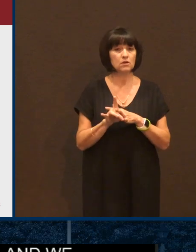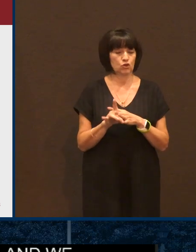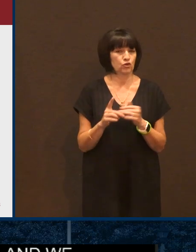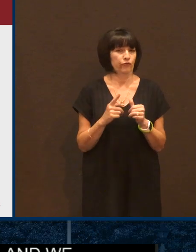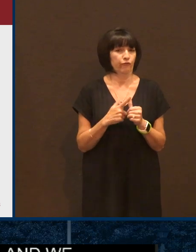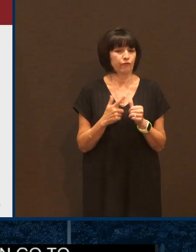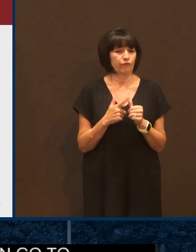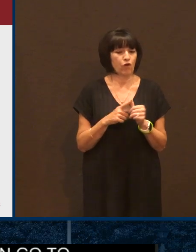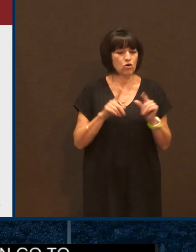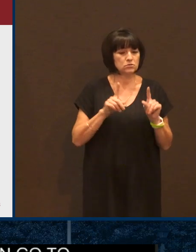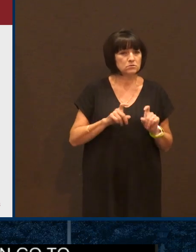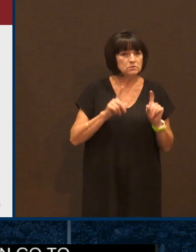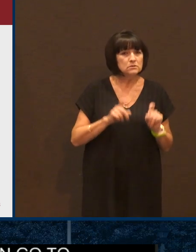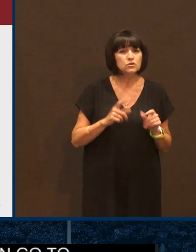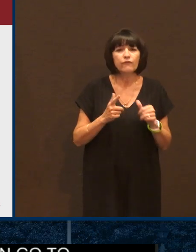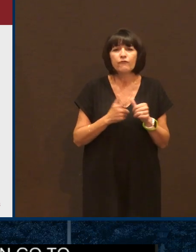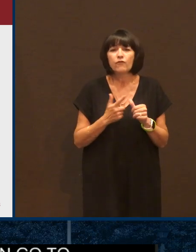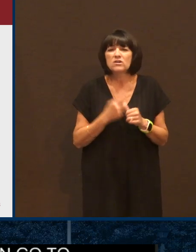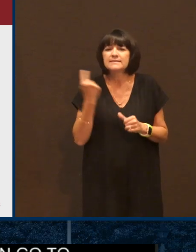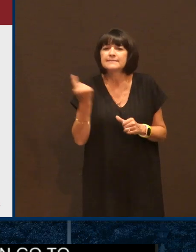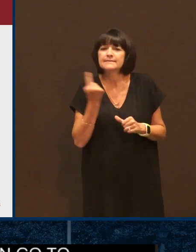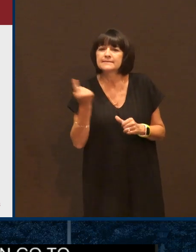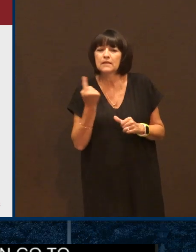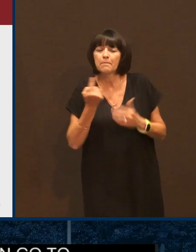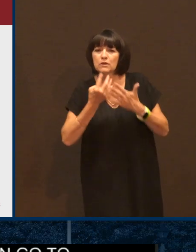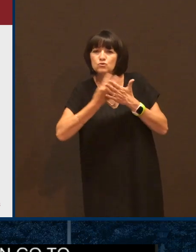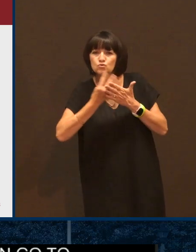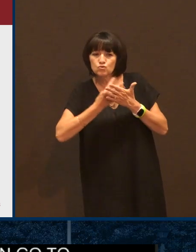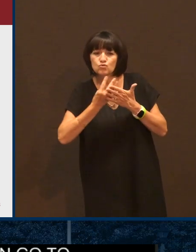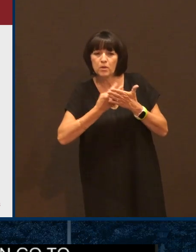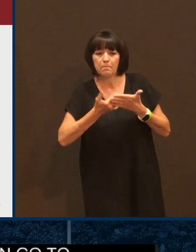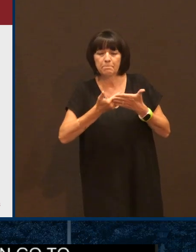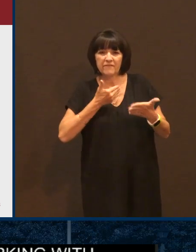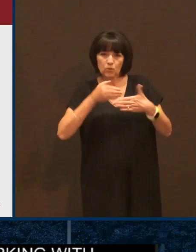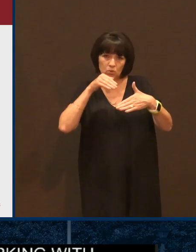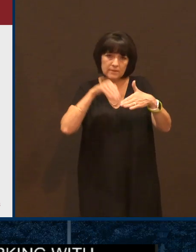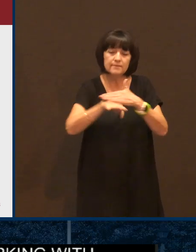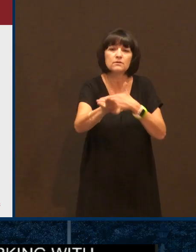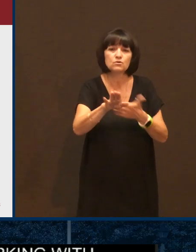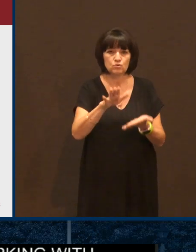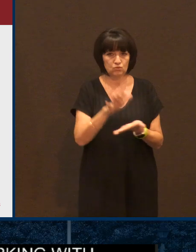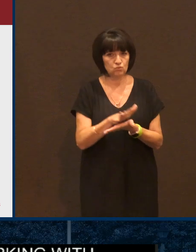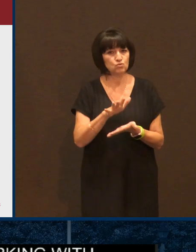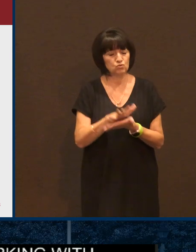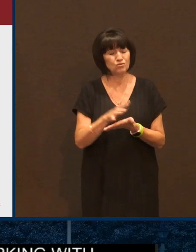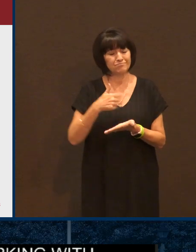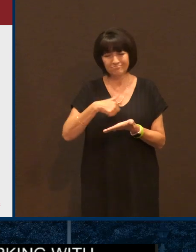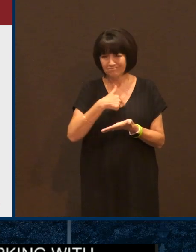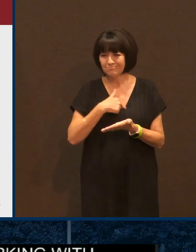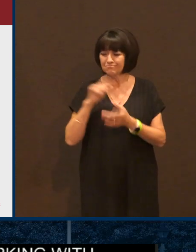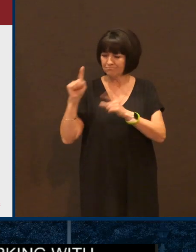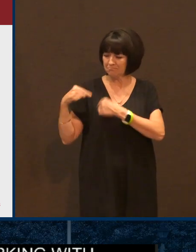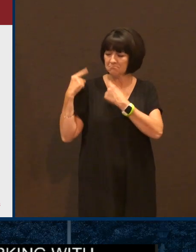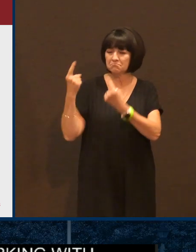nurses on infection measures. They contact our Office of